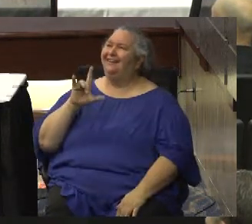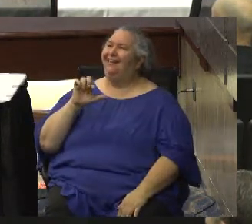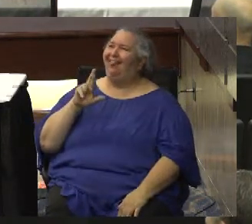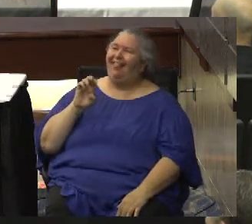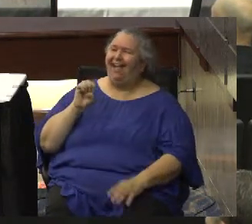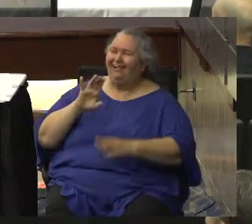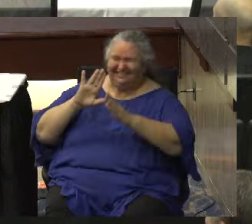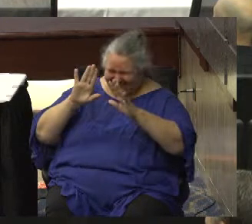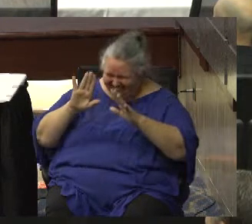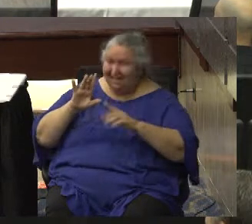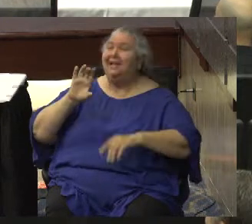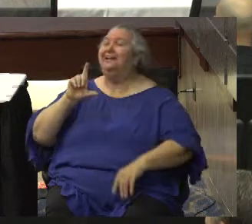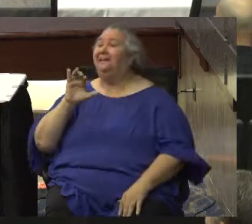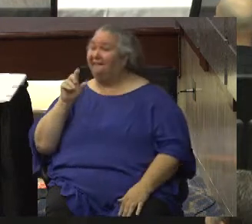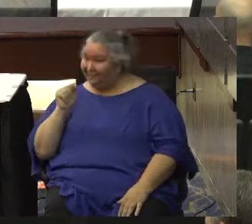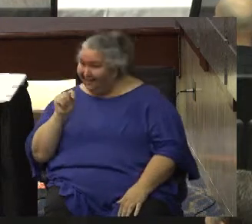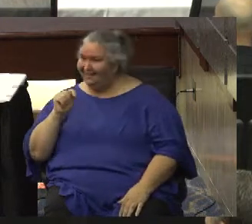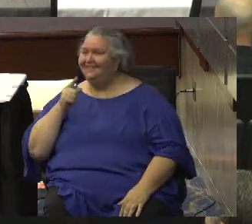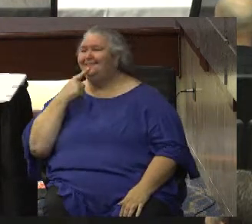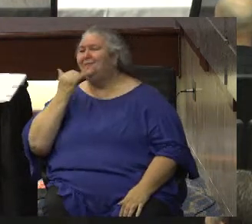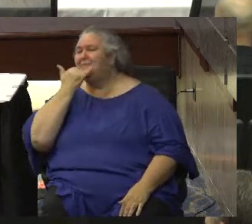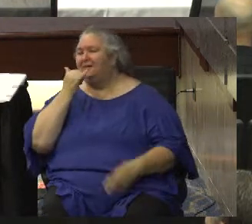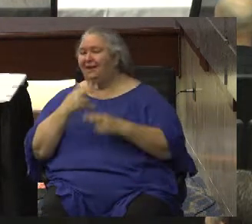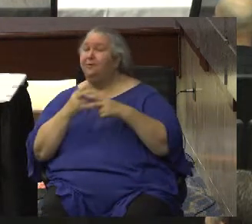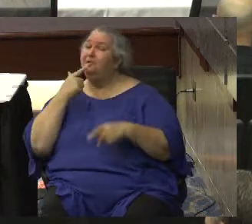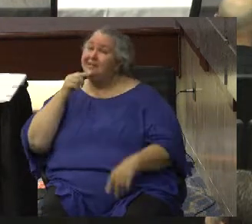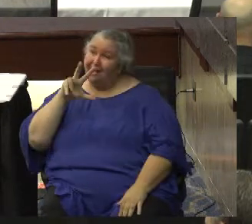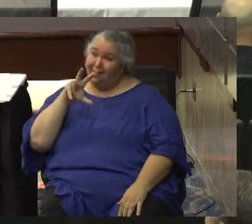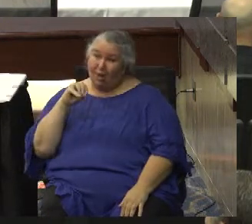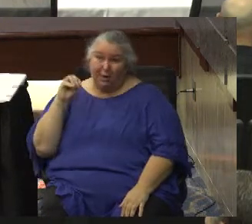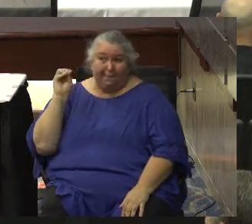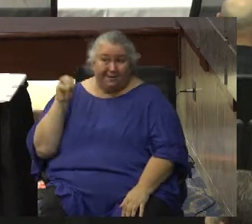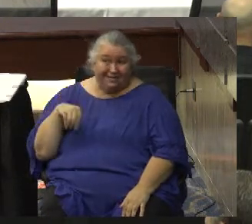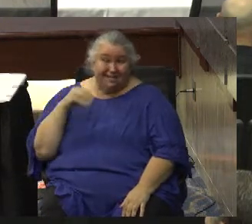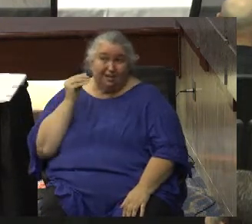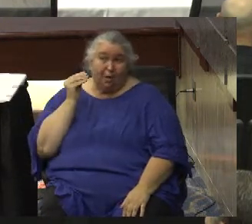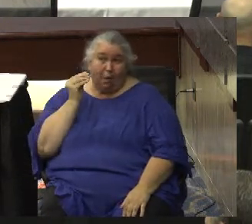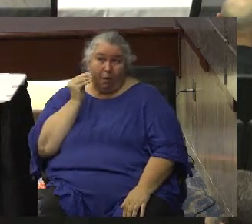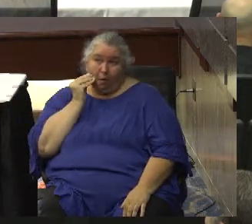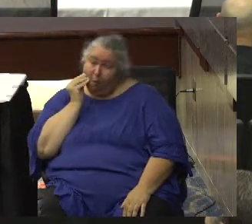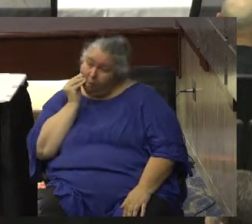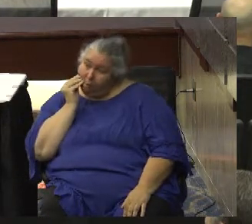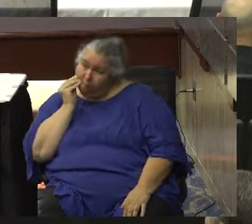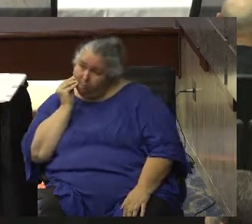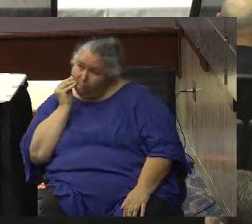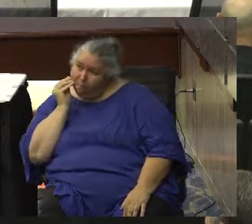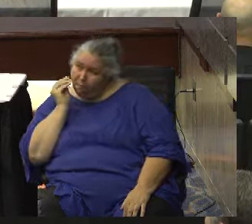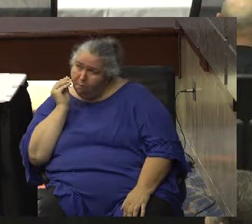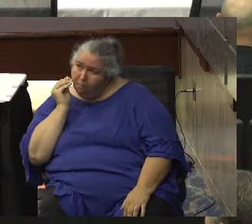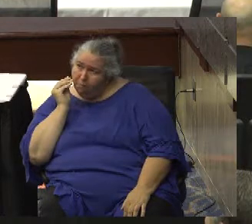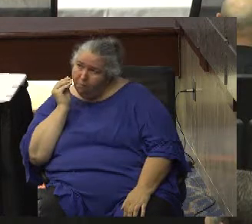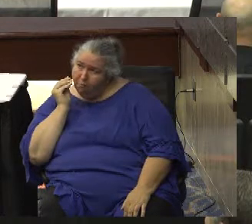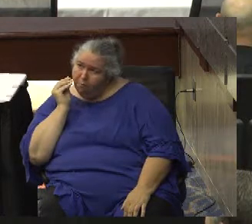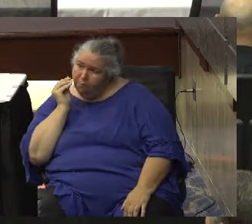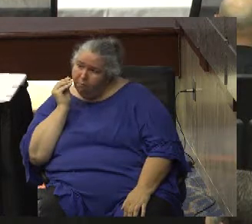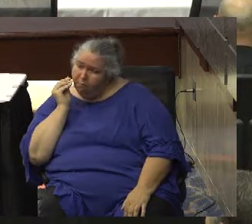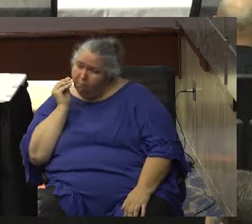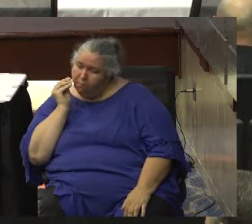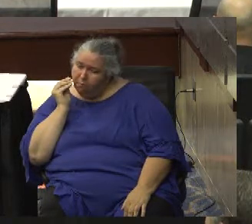work session, you said 30% of the homes that were within 200 feet of the